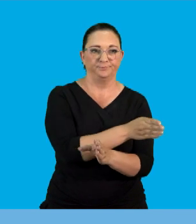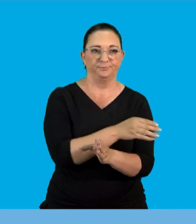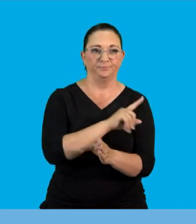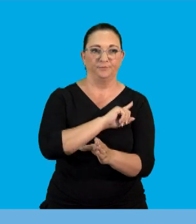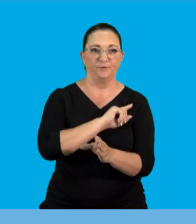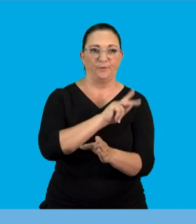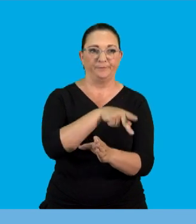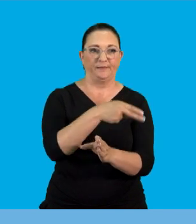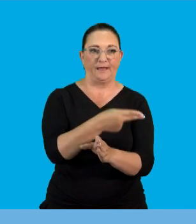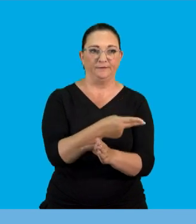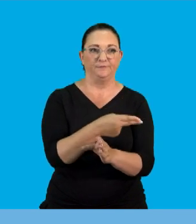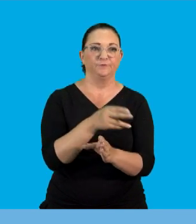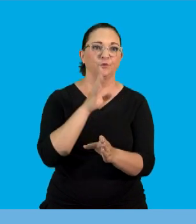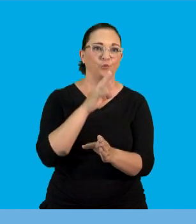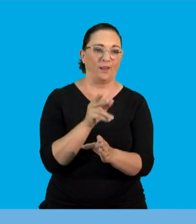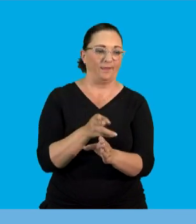decrease.